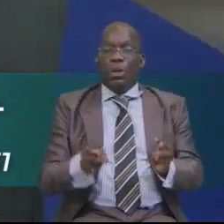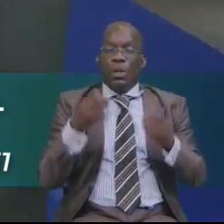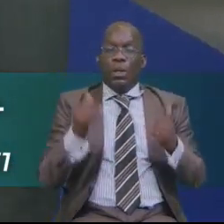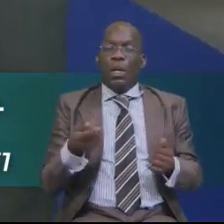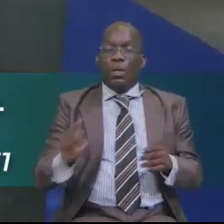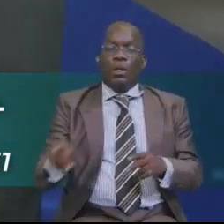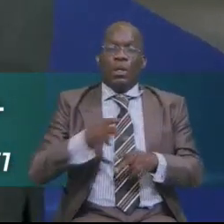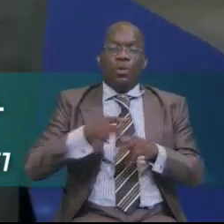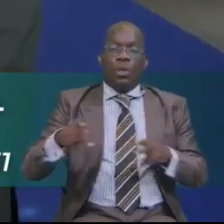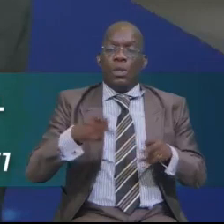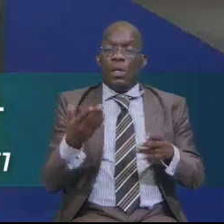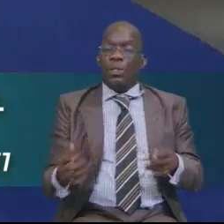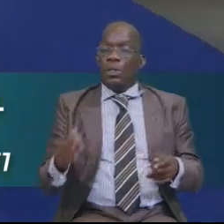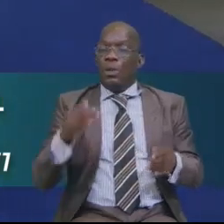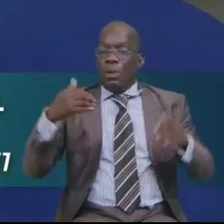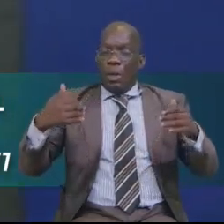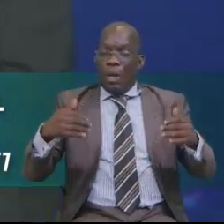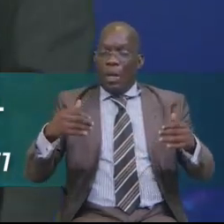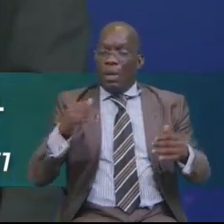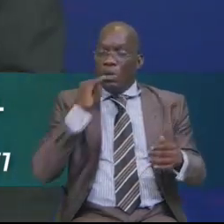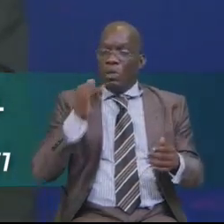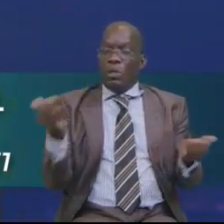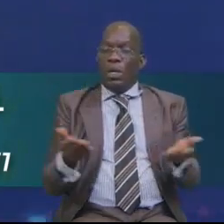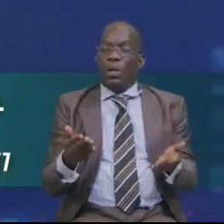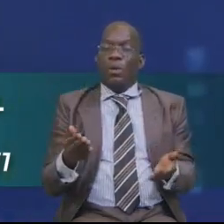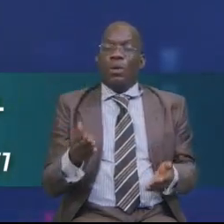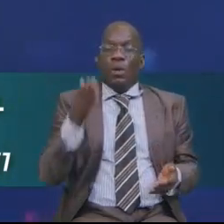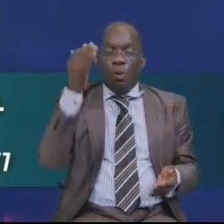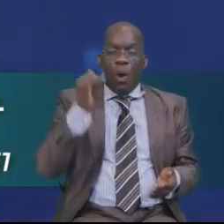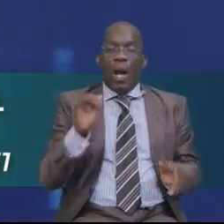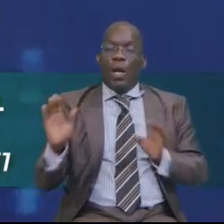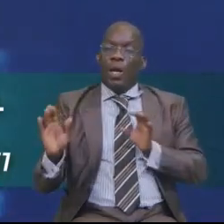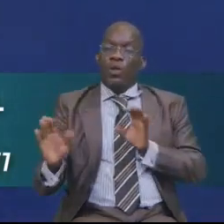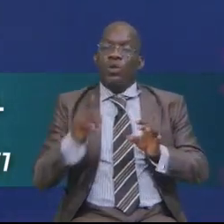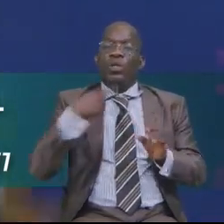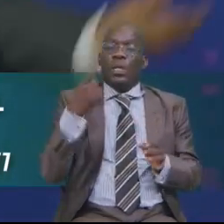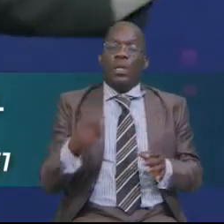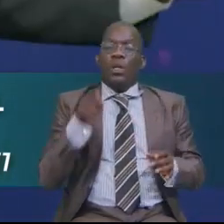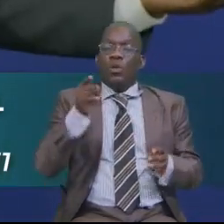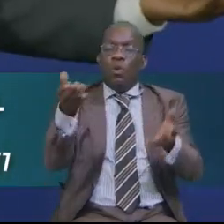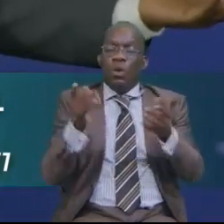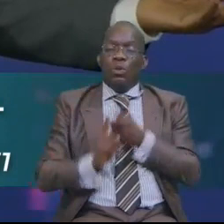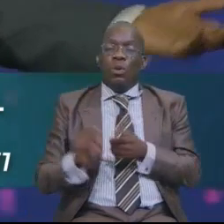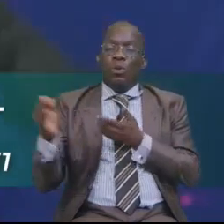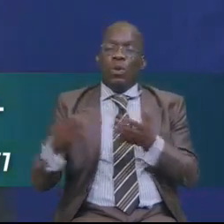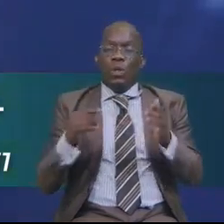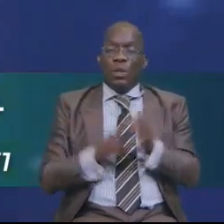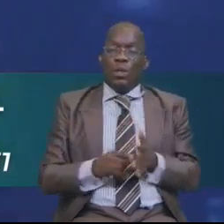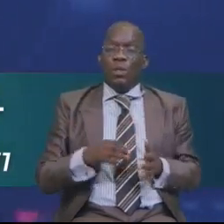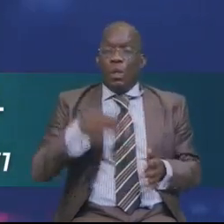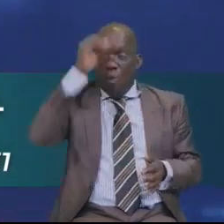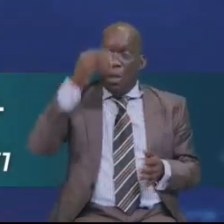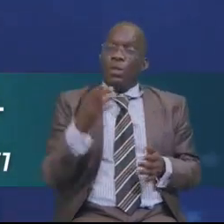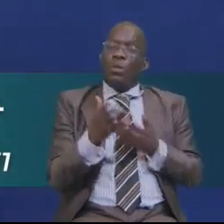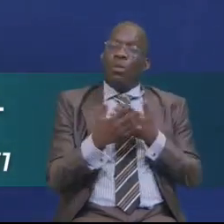you complaining that you intend to bring this man's blood upon us? That's what you declared